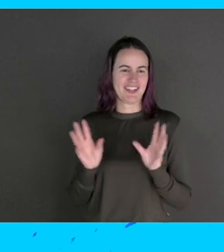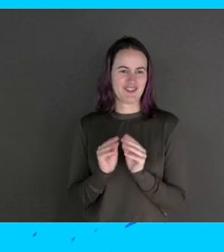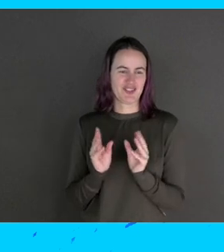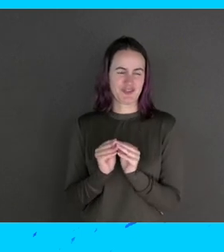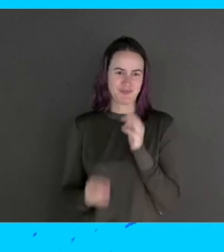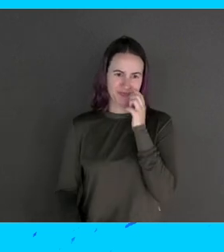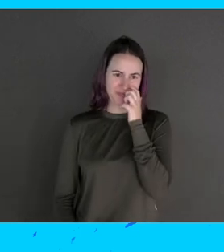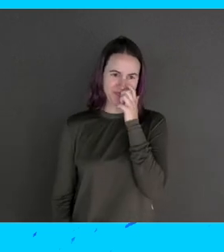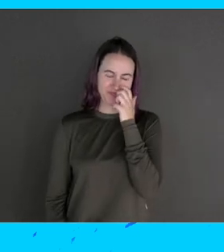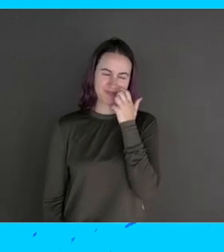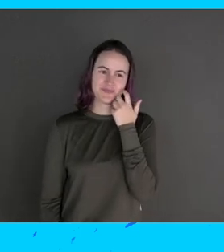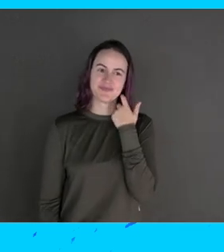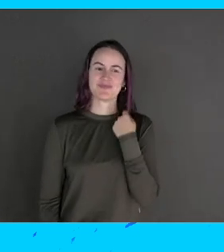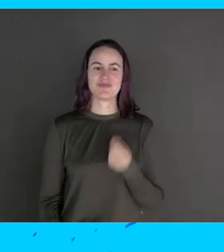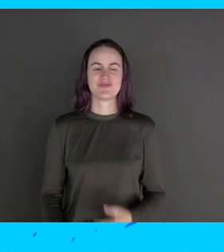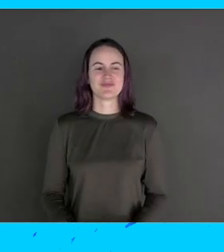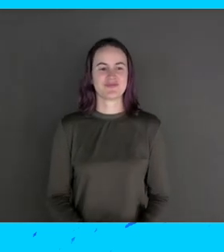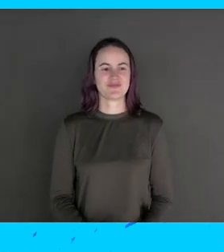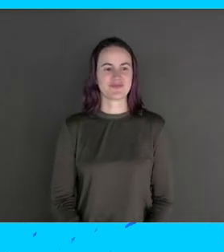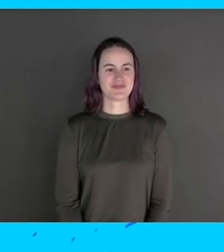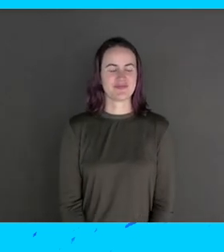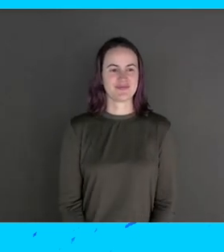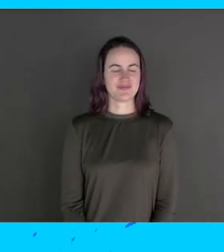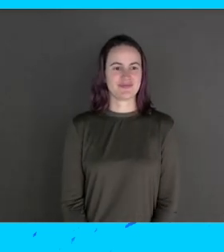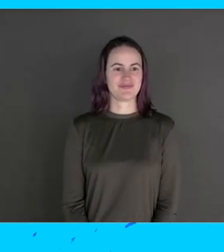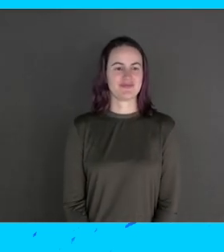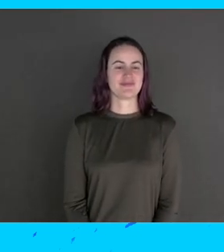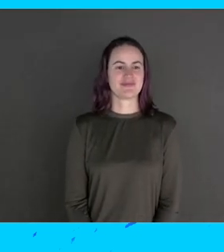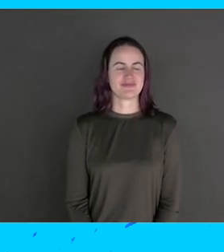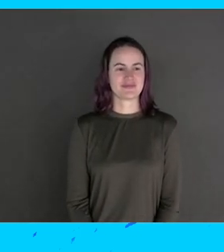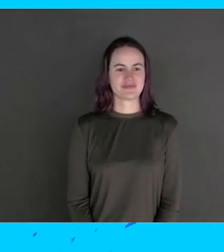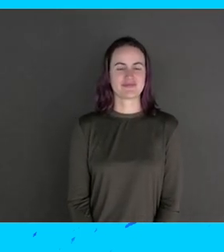So yeah, so from everybody's